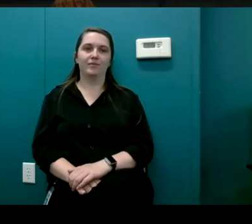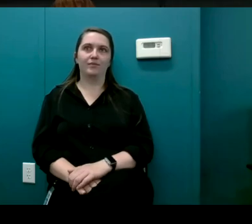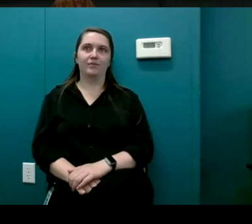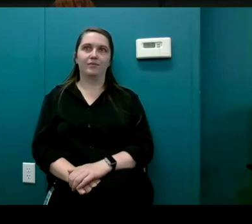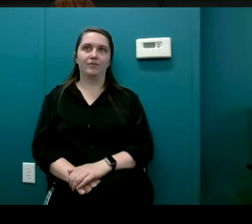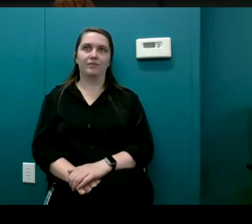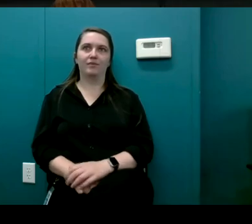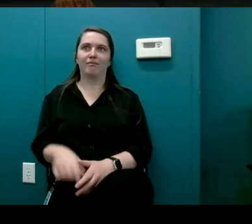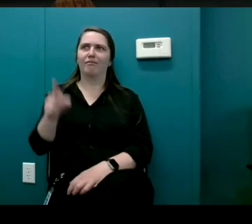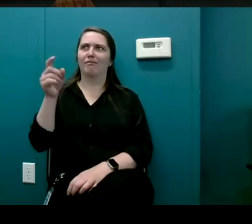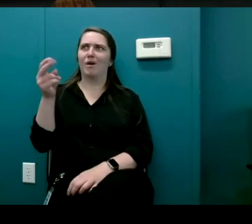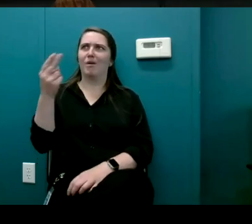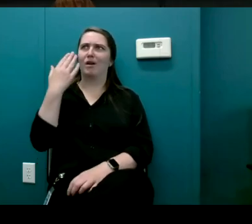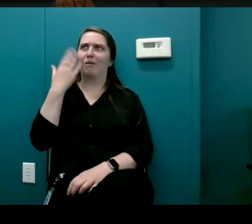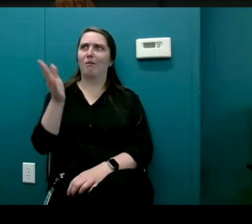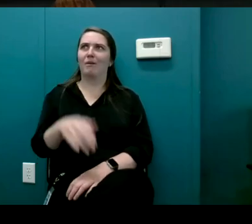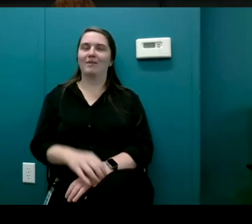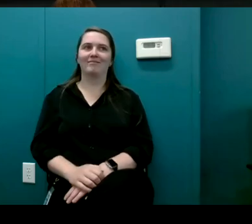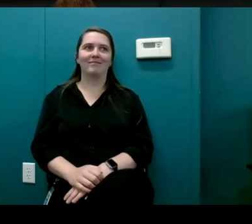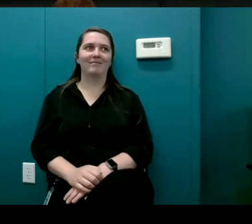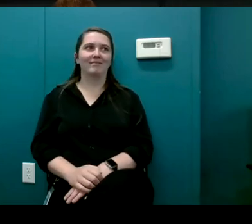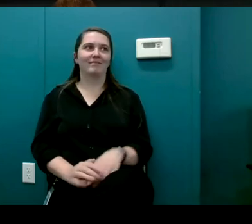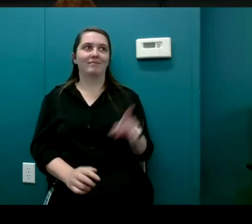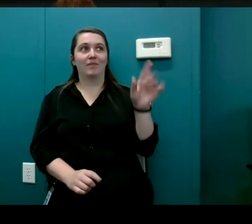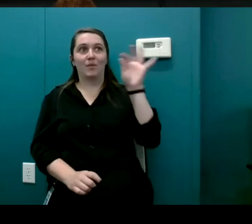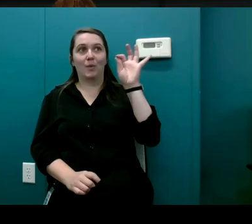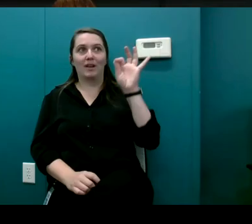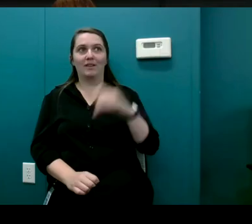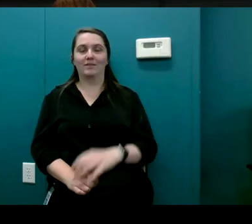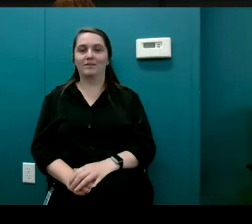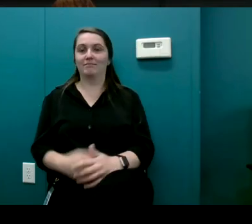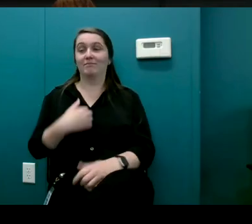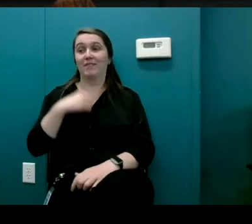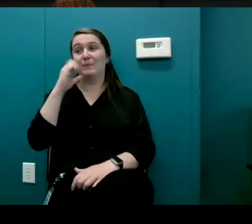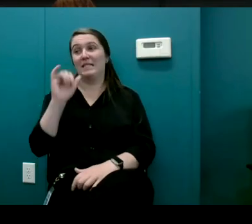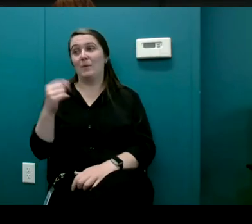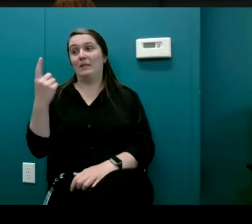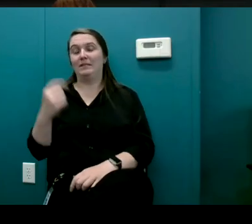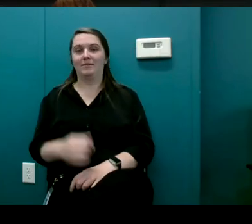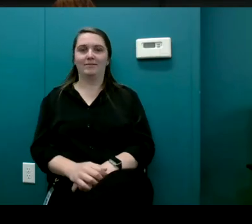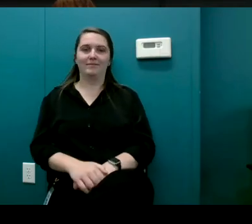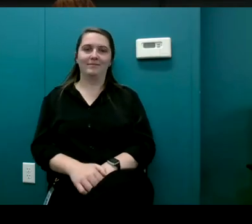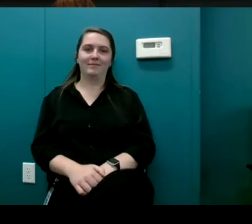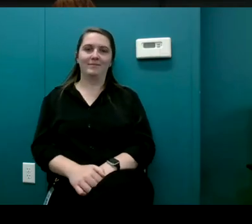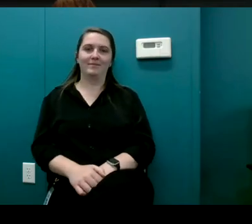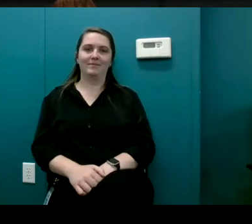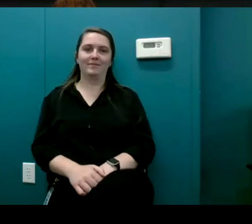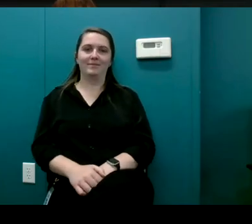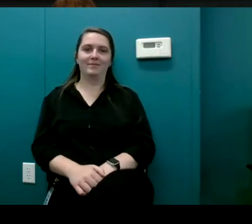Oh, I don't know. I missed that one. Answer.